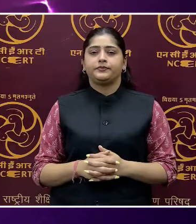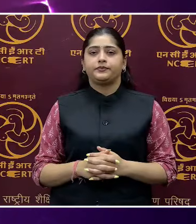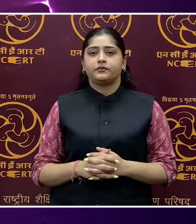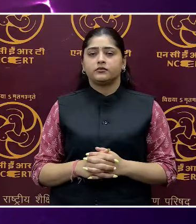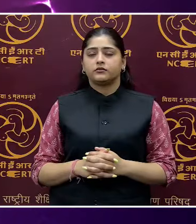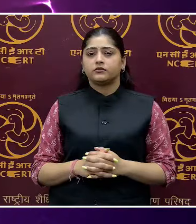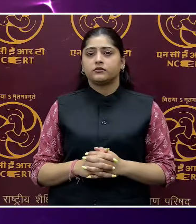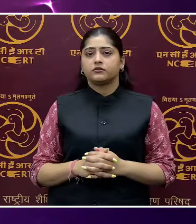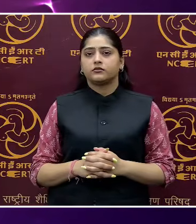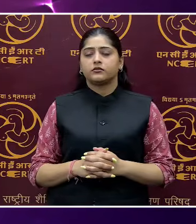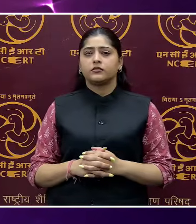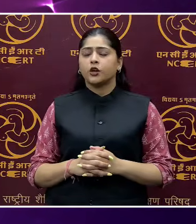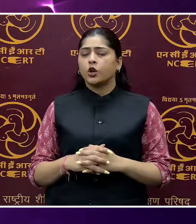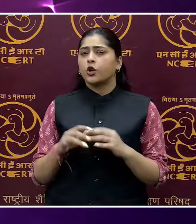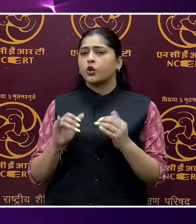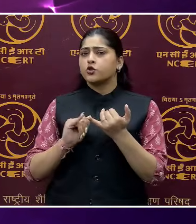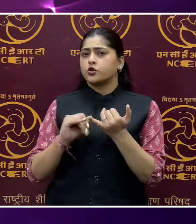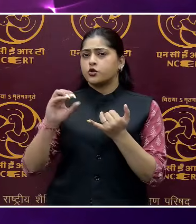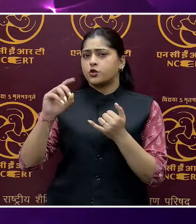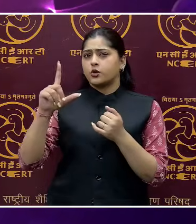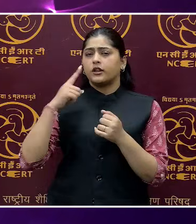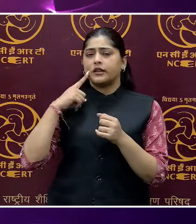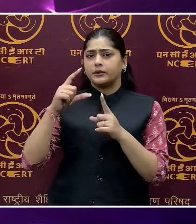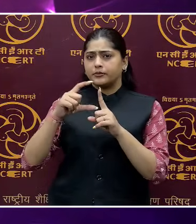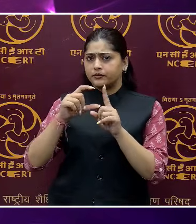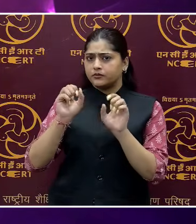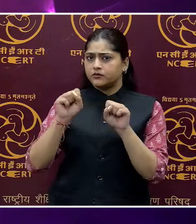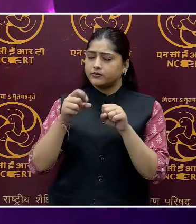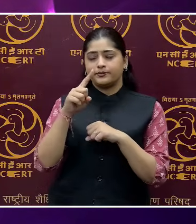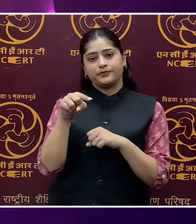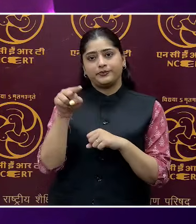particles? Solid. Yes, correct.